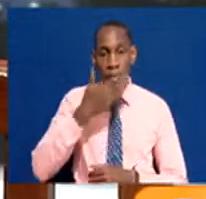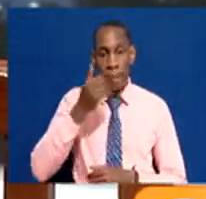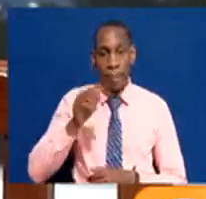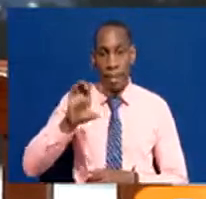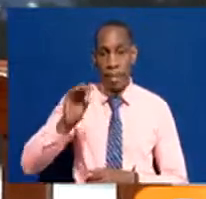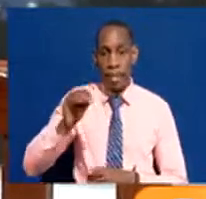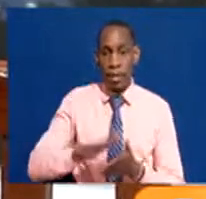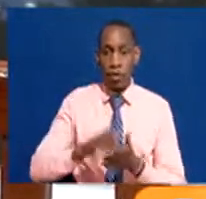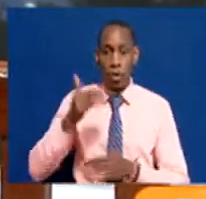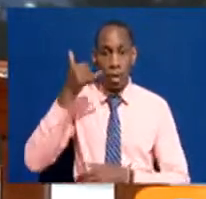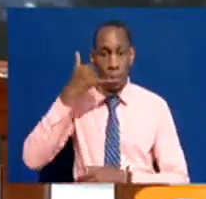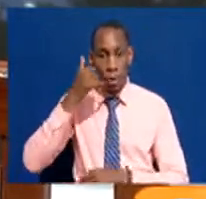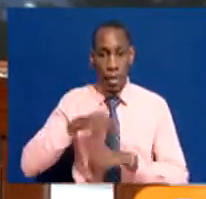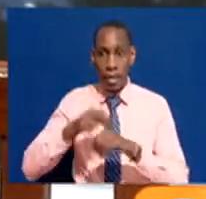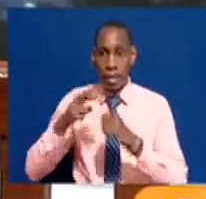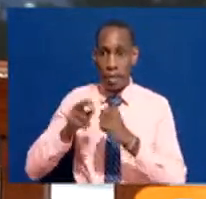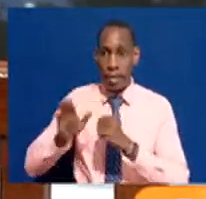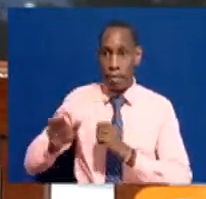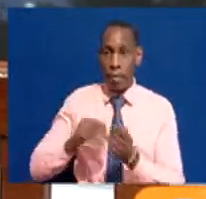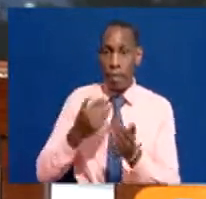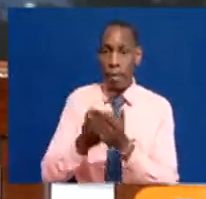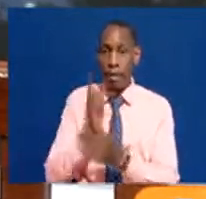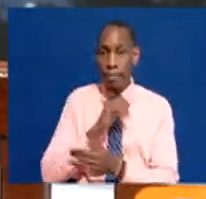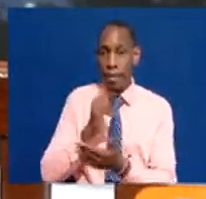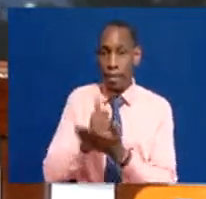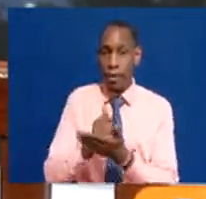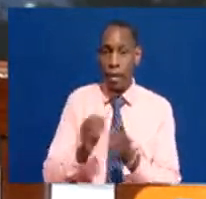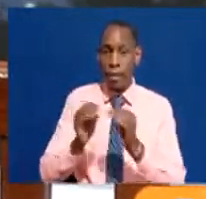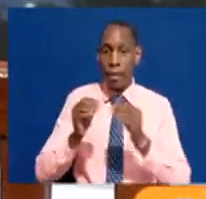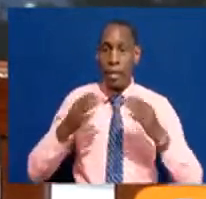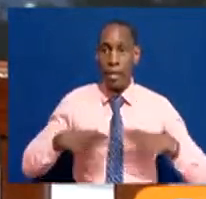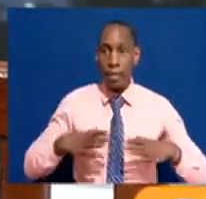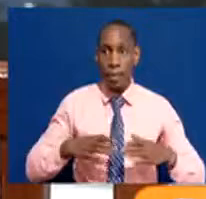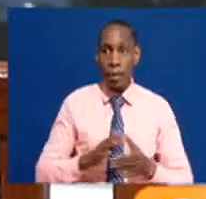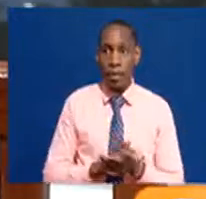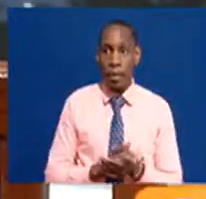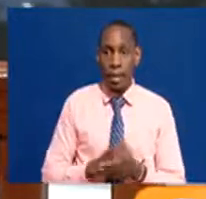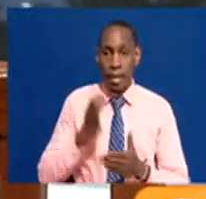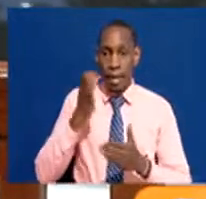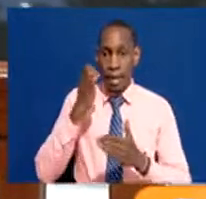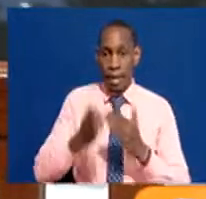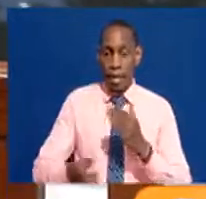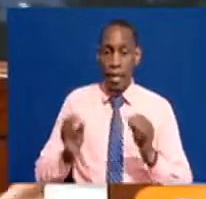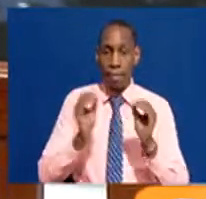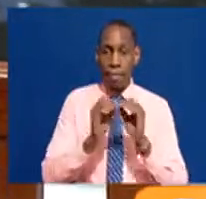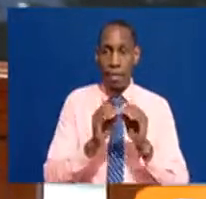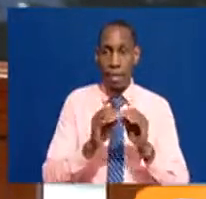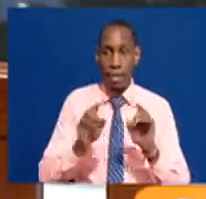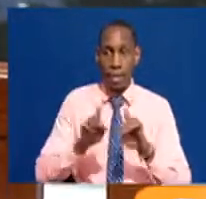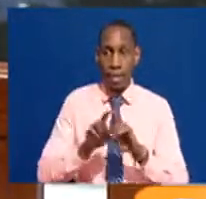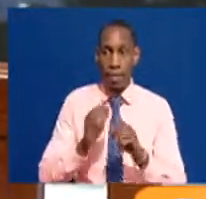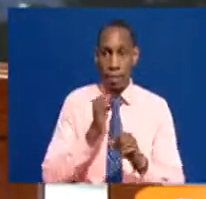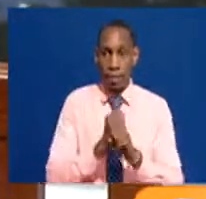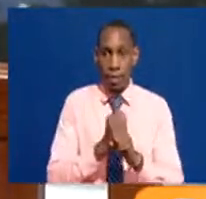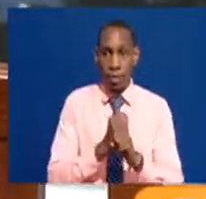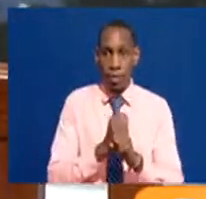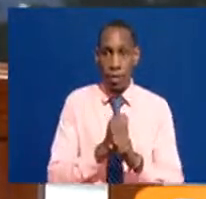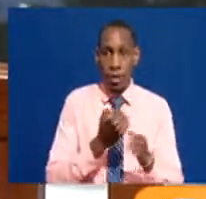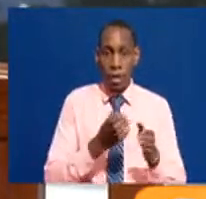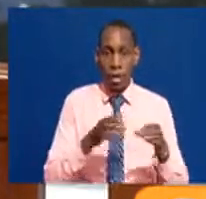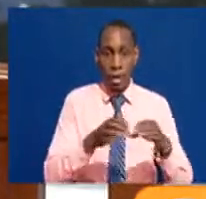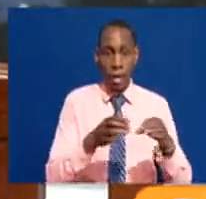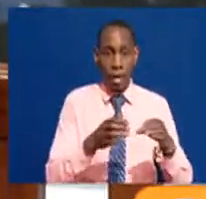him 7 o'clock in the morning, he's in the office. He's meeting people. He's ending his meetings. Just the way you've done in growing your